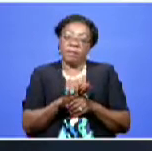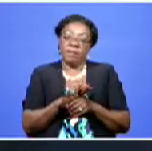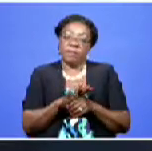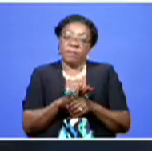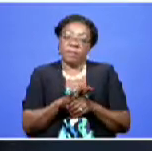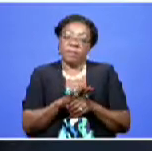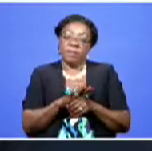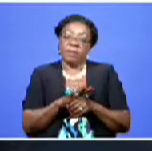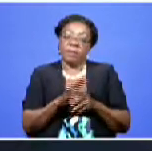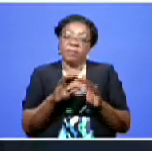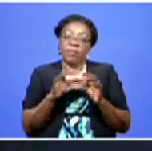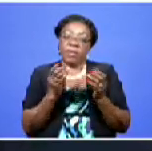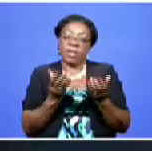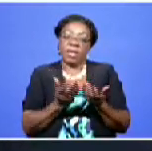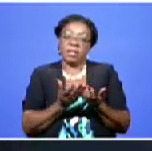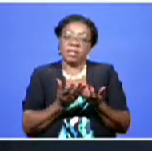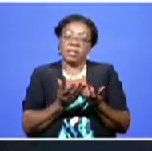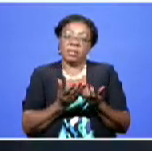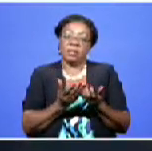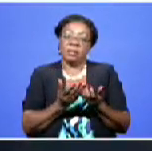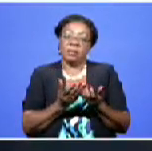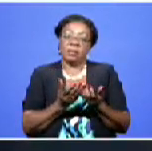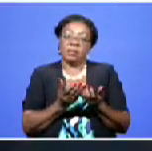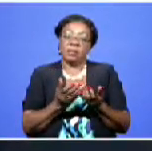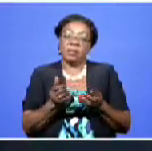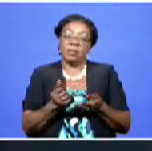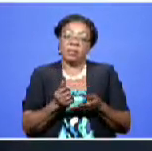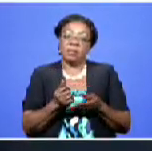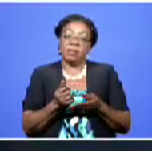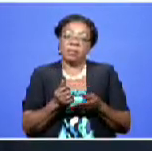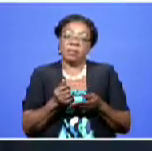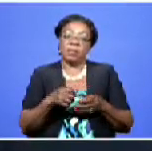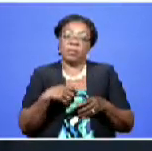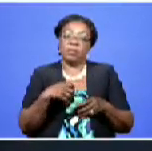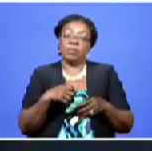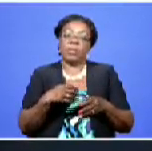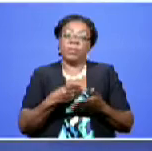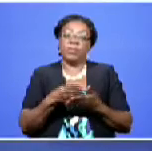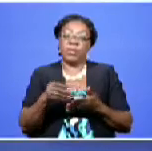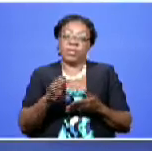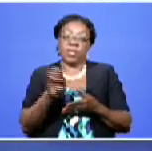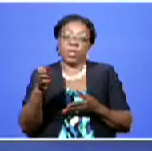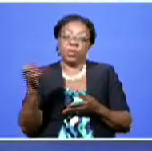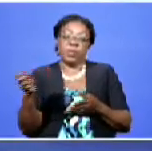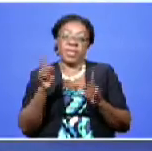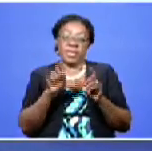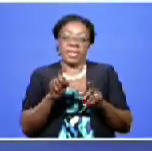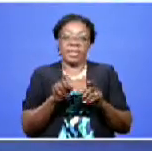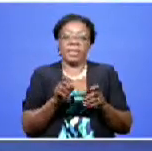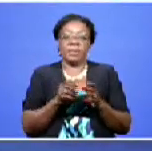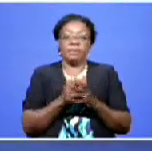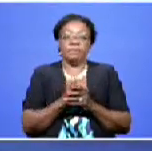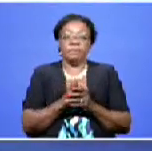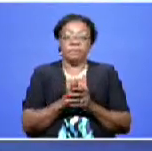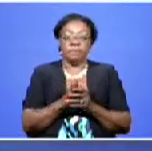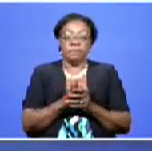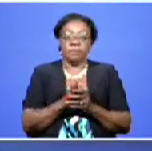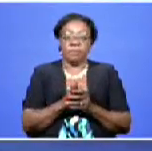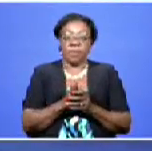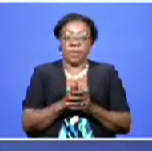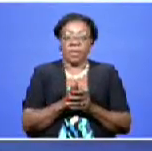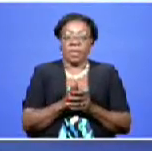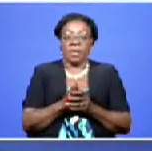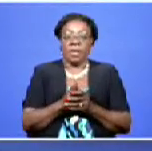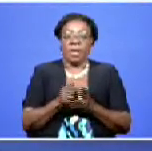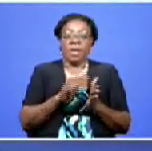conduct classes. So I thought that giving back to her and giving her some well needed equipment would assist. Eugene Short in his first professional